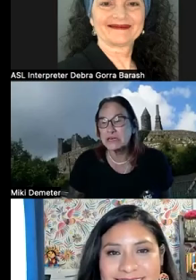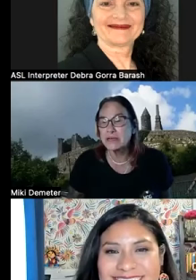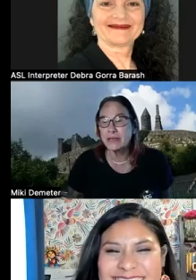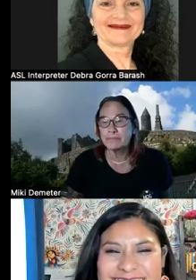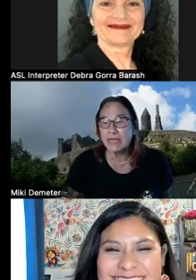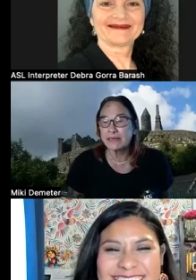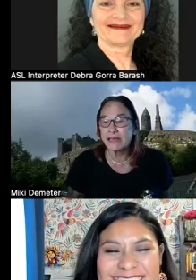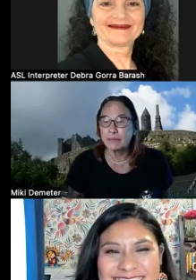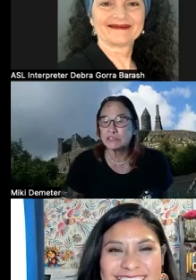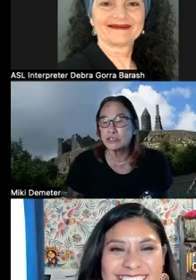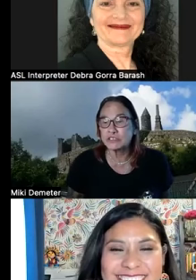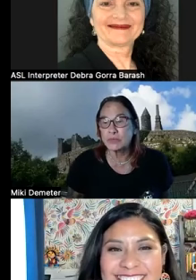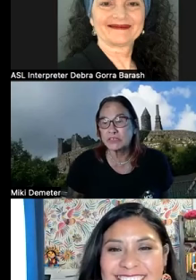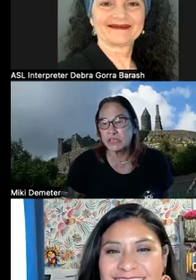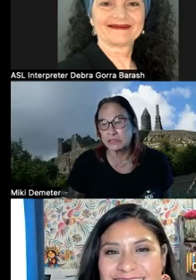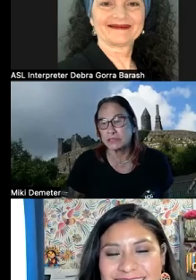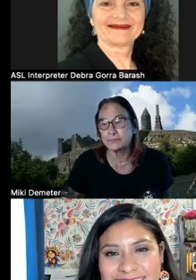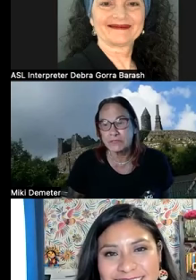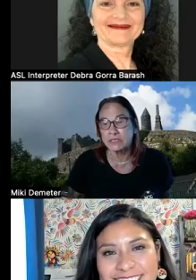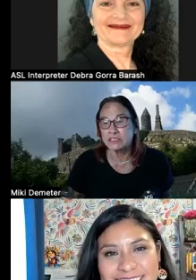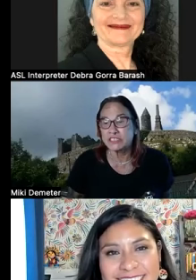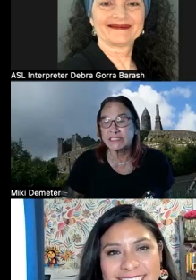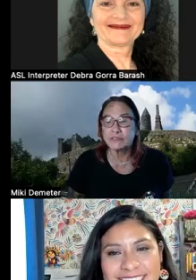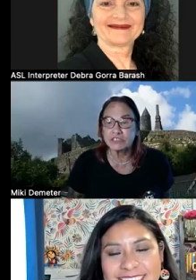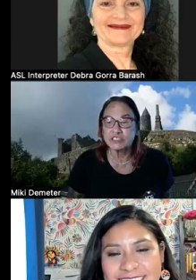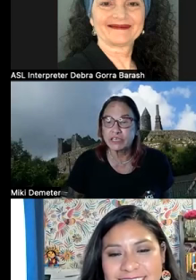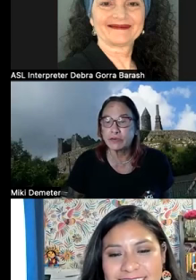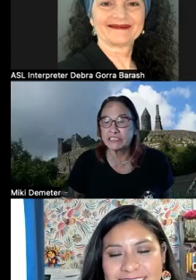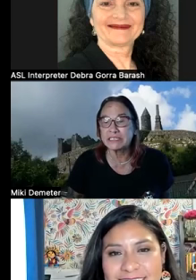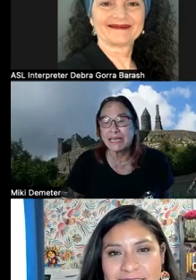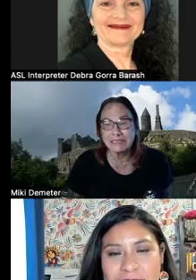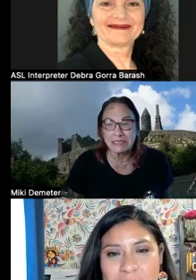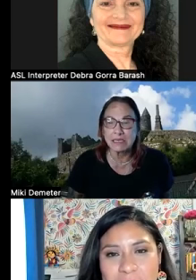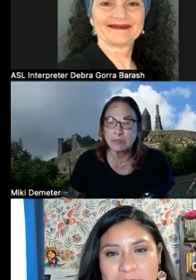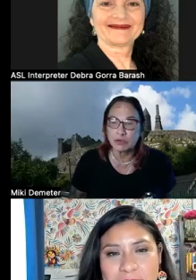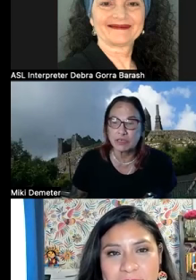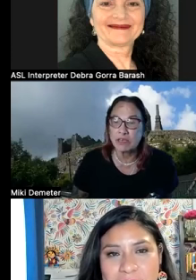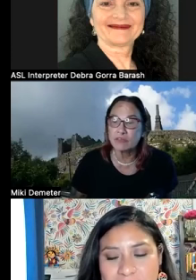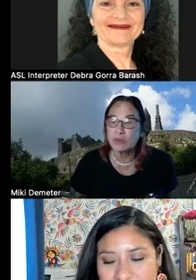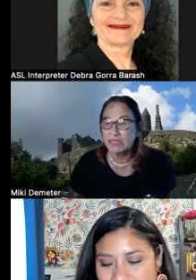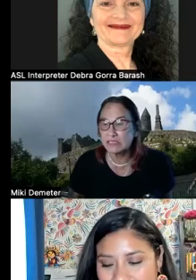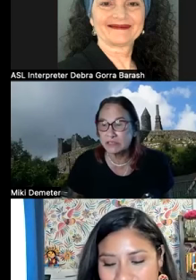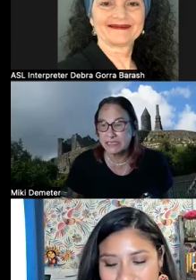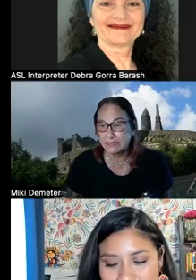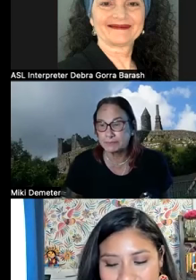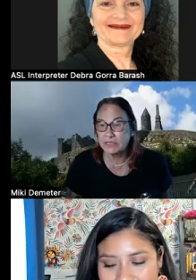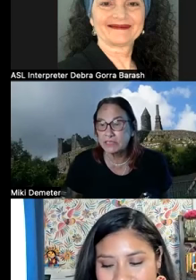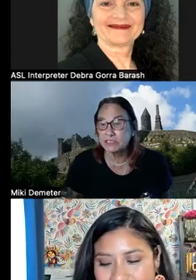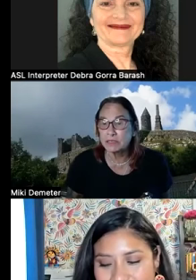speaker, and a mentor to women of color. She is a first-generation Latina immigrant from Mexico